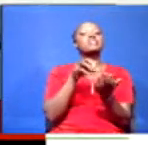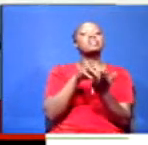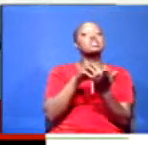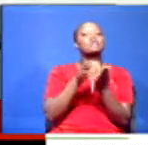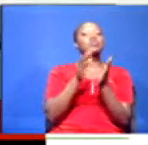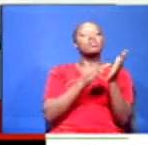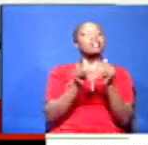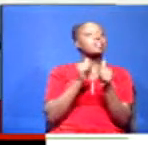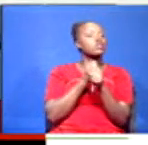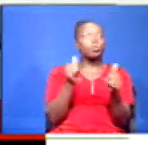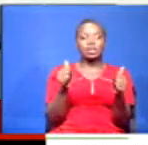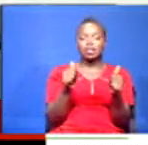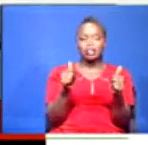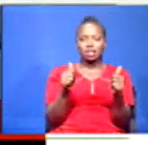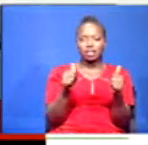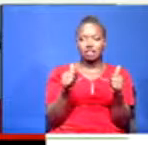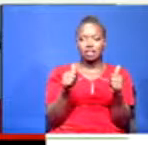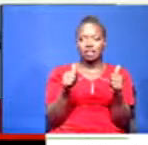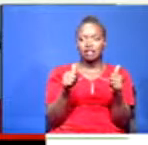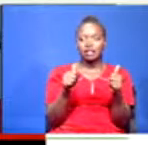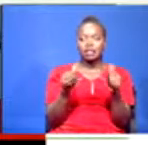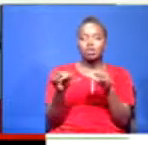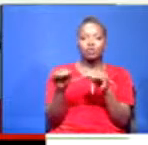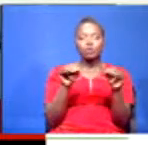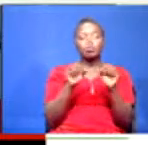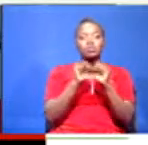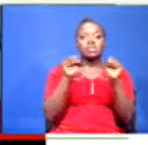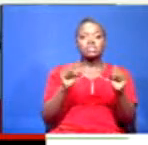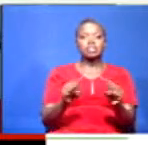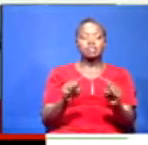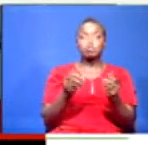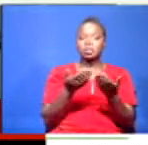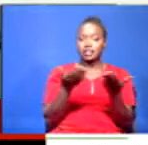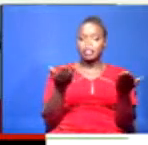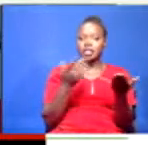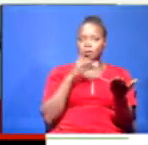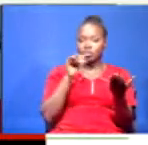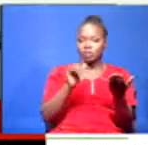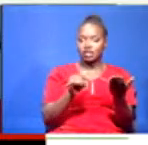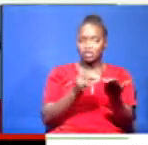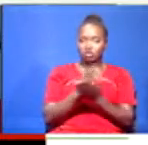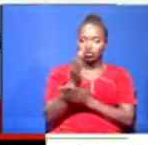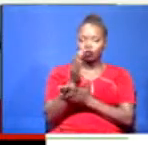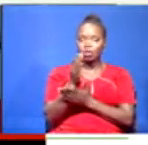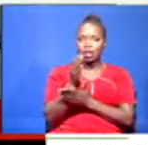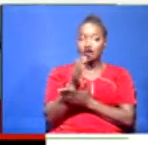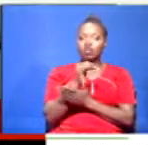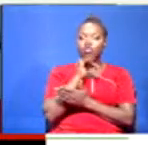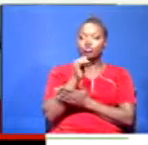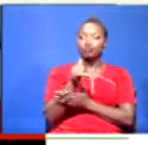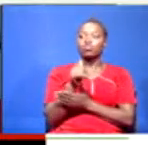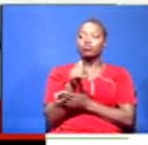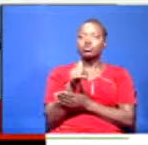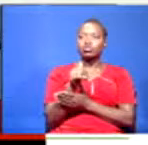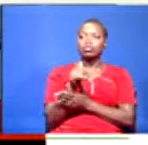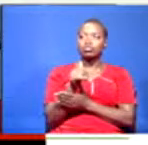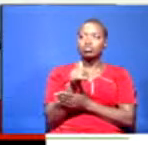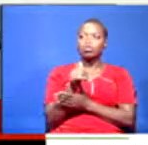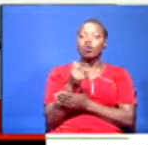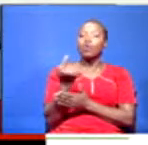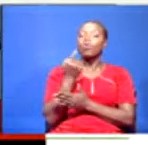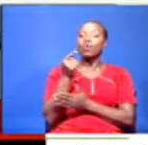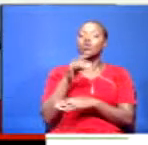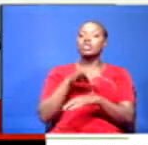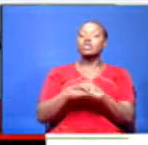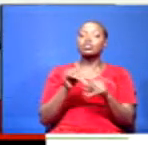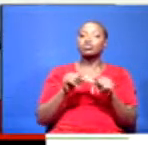well. We put systems in place that will ensure that you do not only get